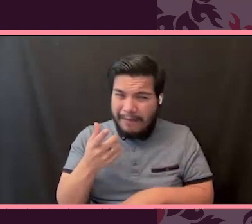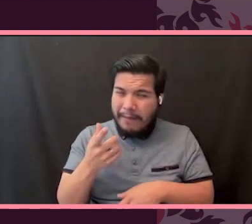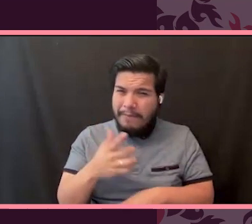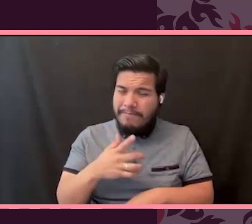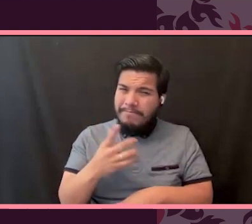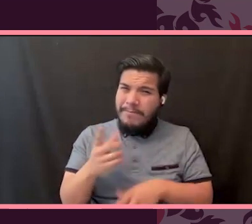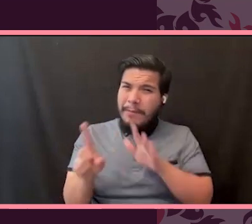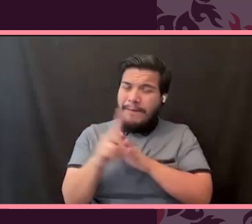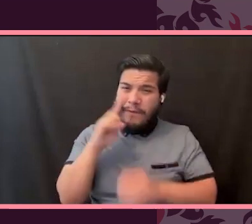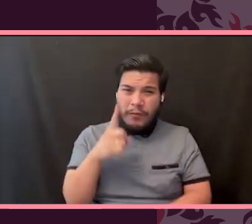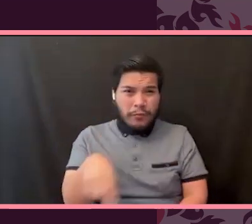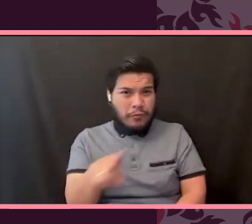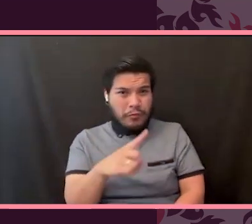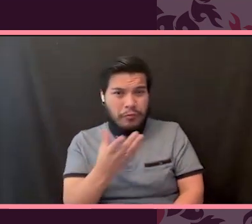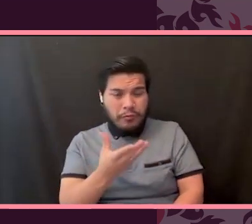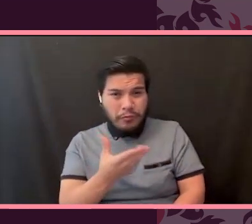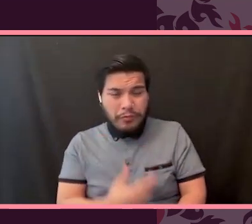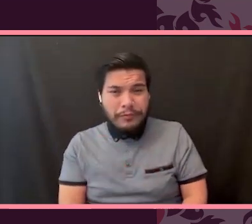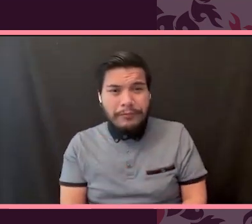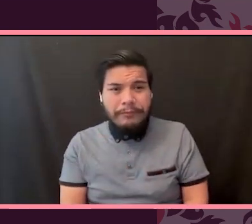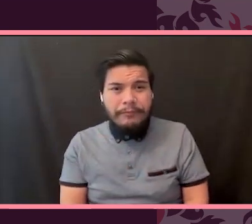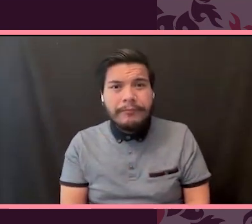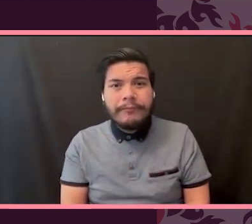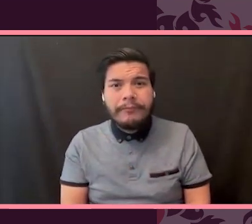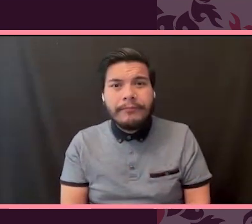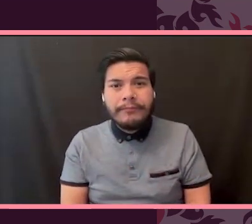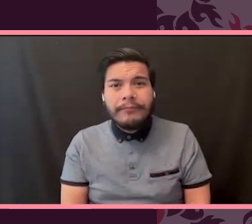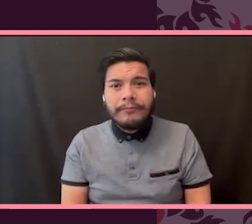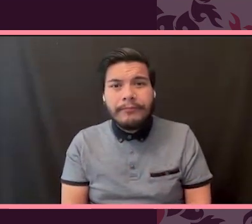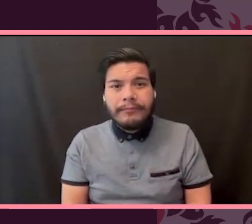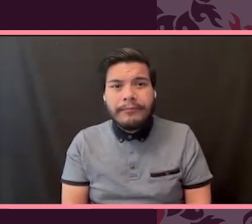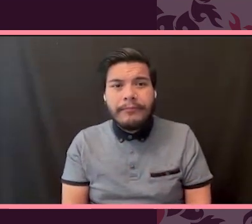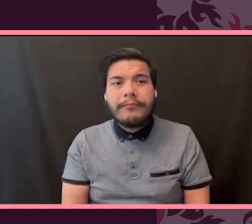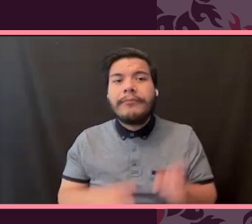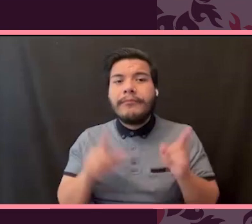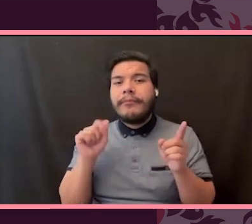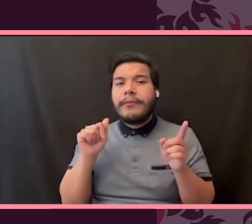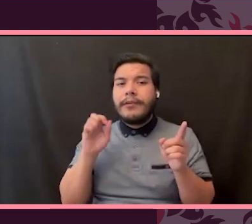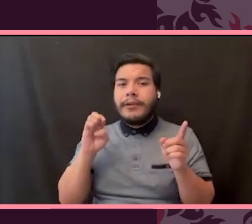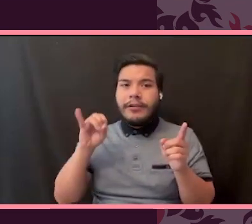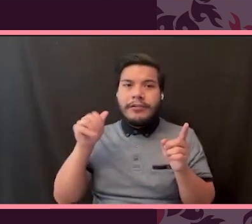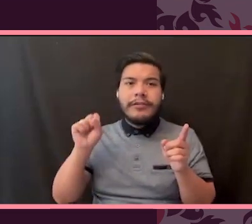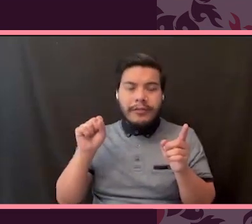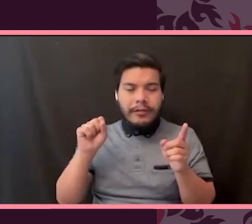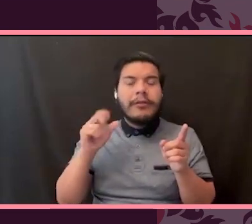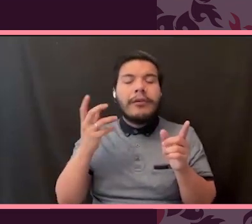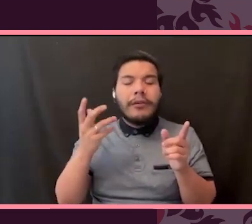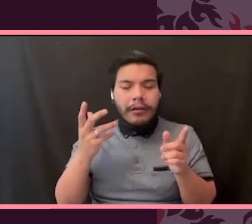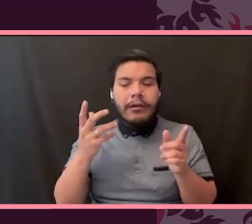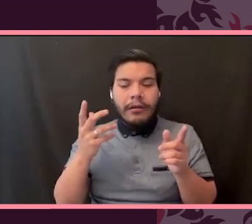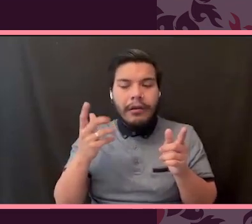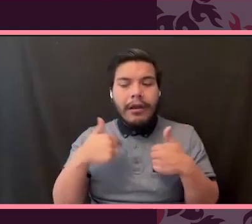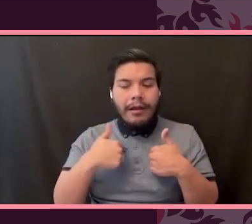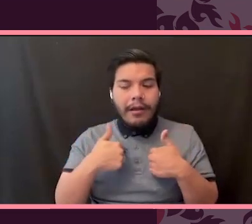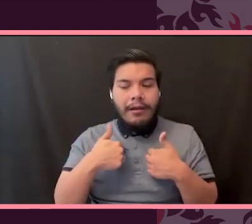Taejas? This is Taejas. I can offer a little bit. I think when